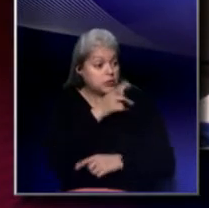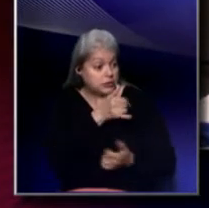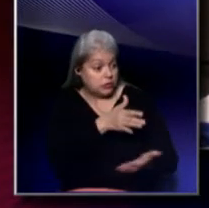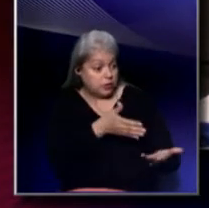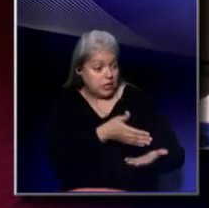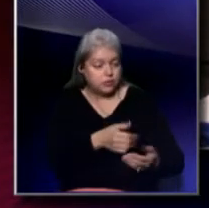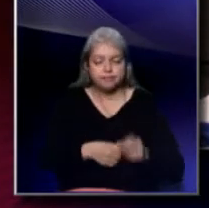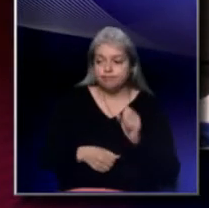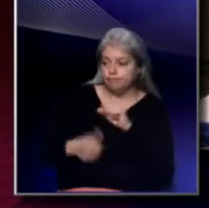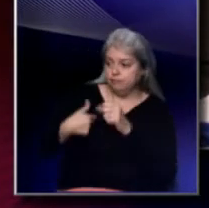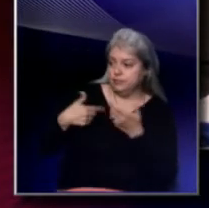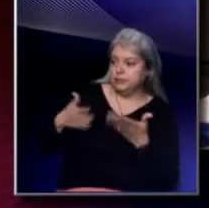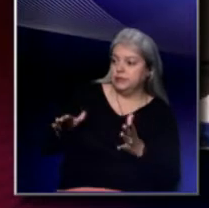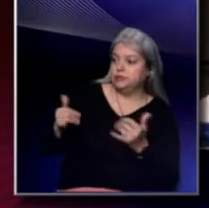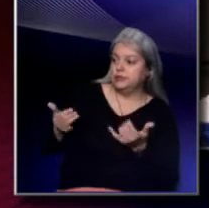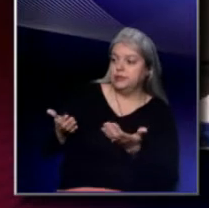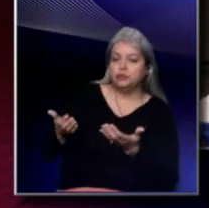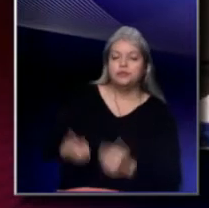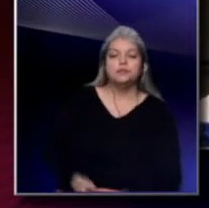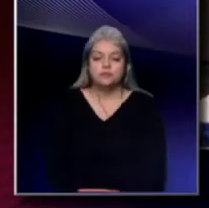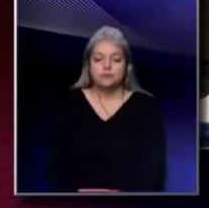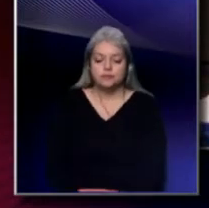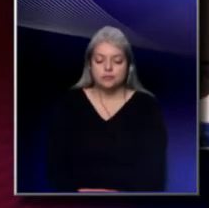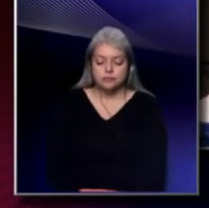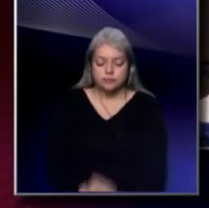Okay. Would you like to?